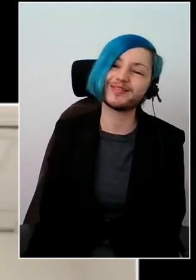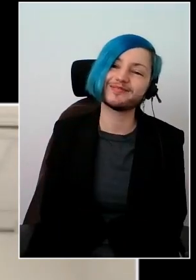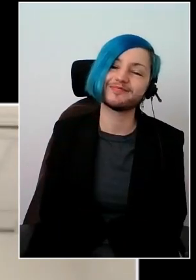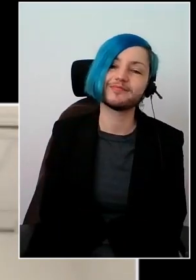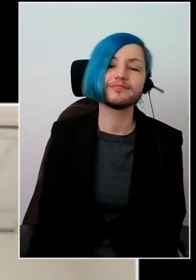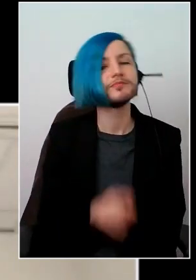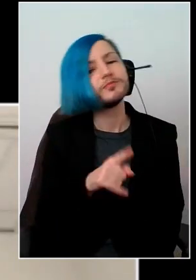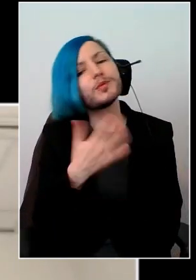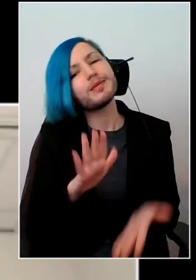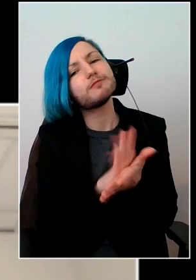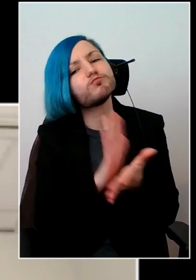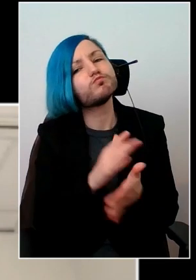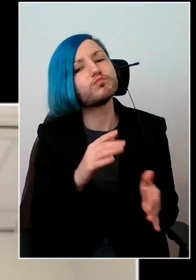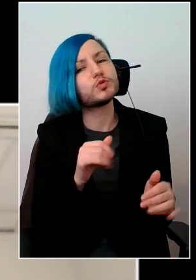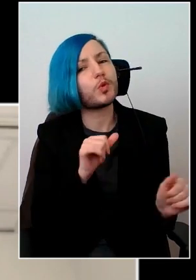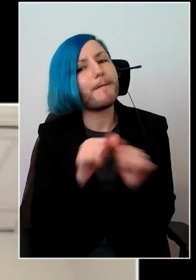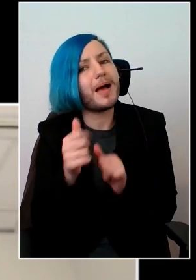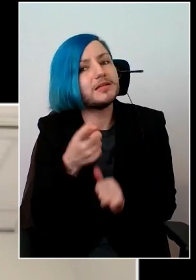most about your apprenticeship?